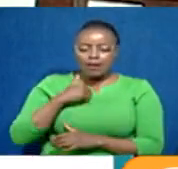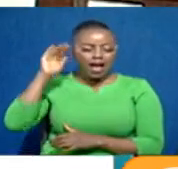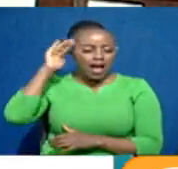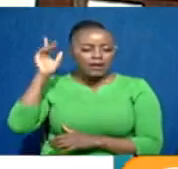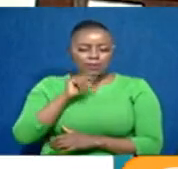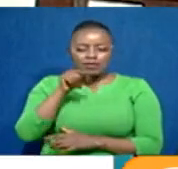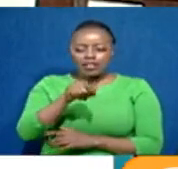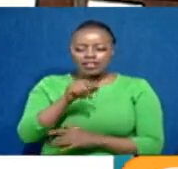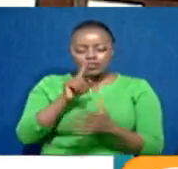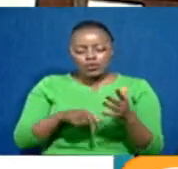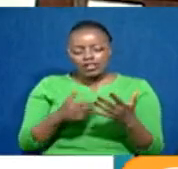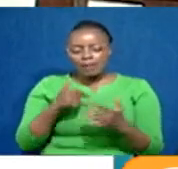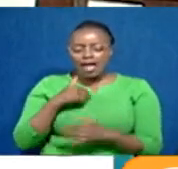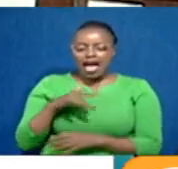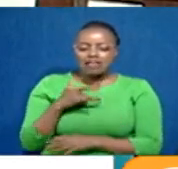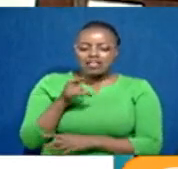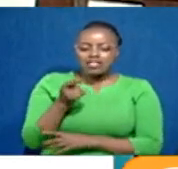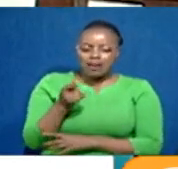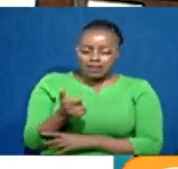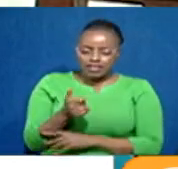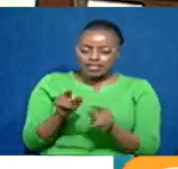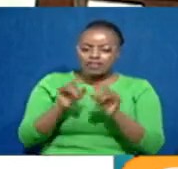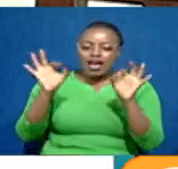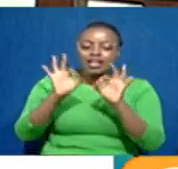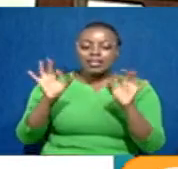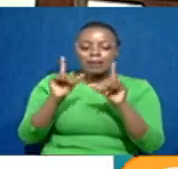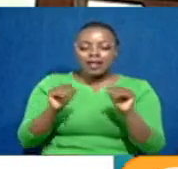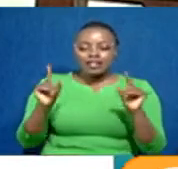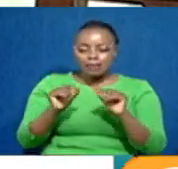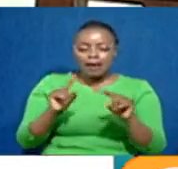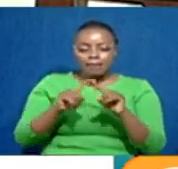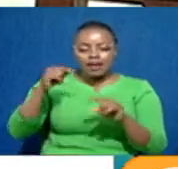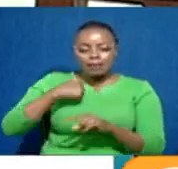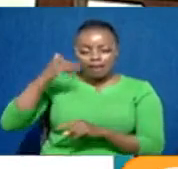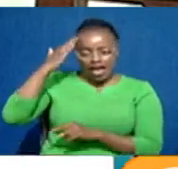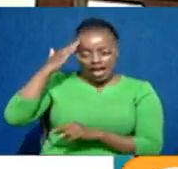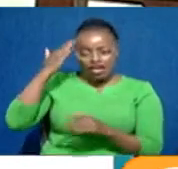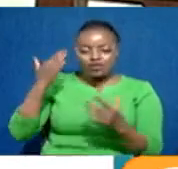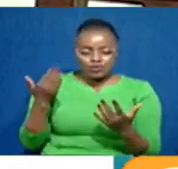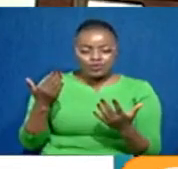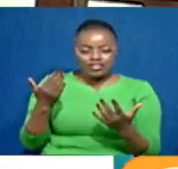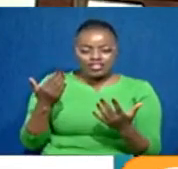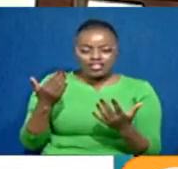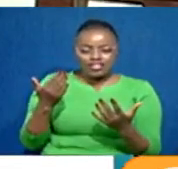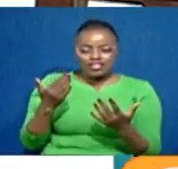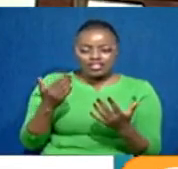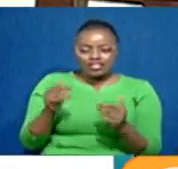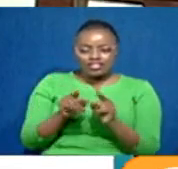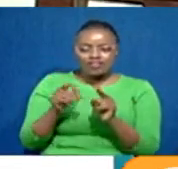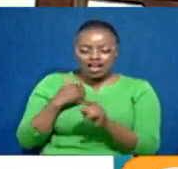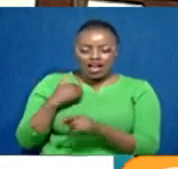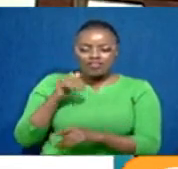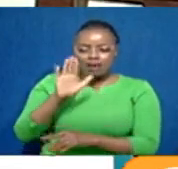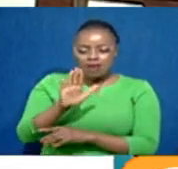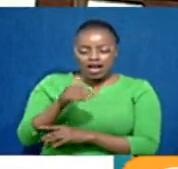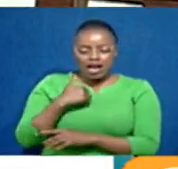that. So this is a bit of a surprise message. Mm-hmm. But I know it's with a tongue in her